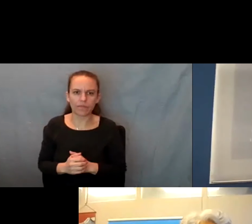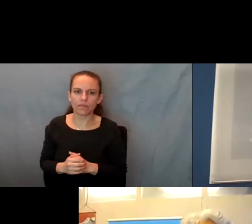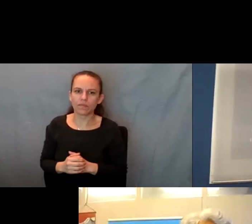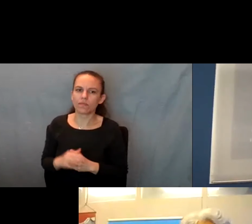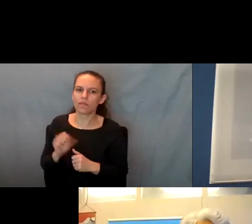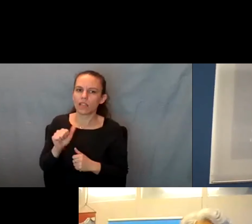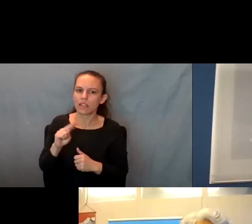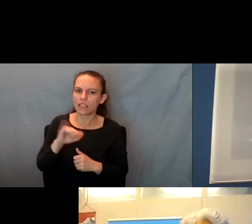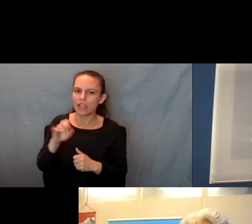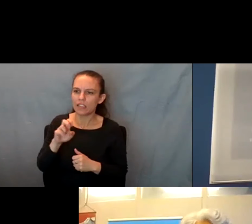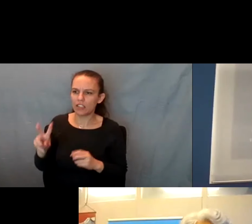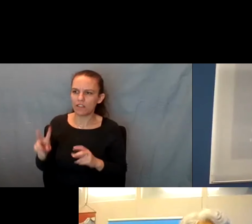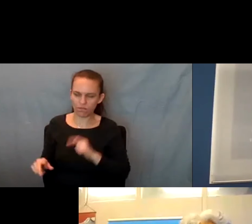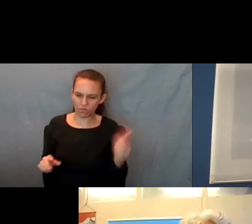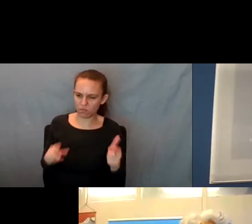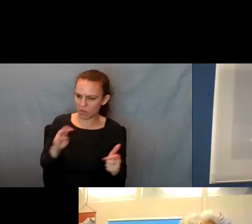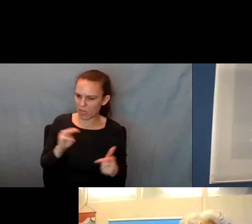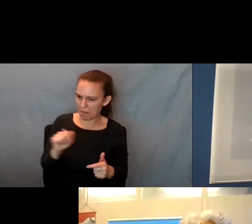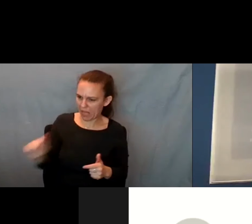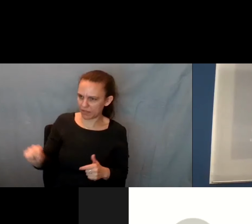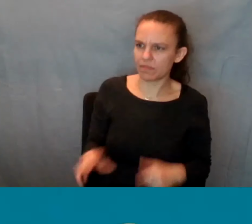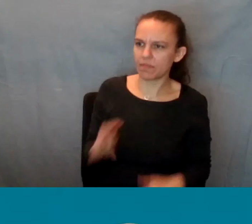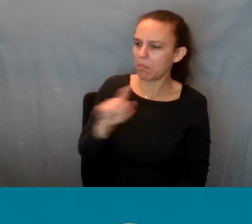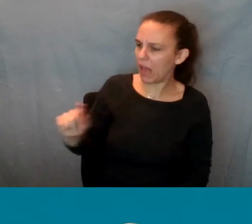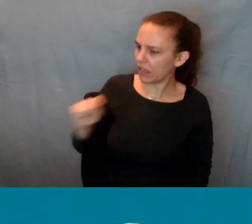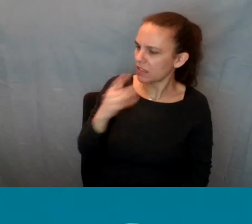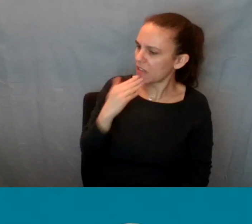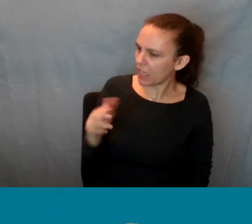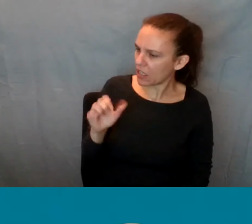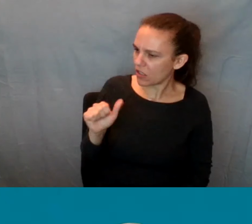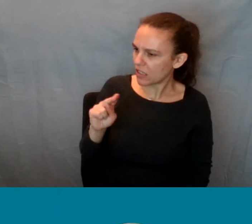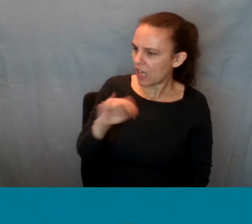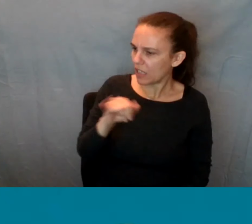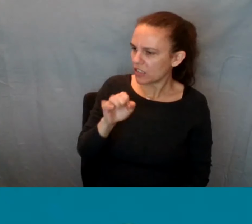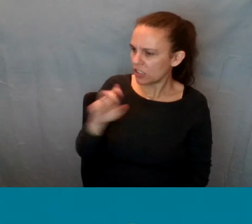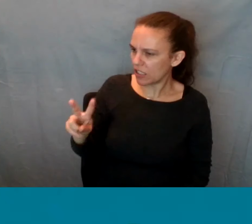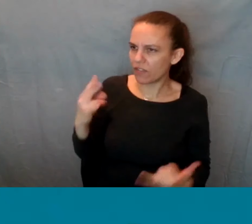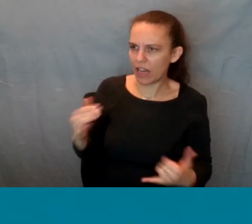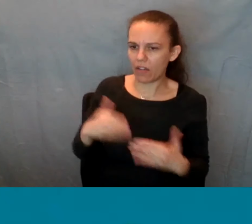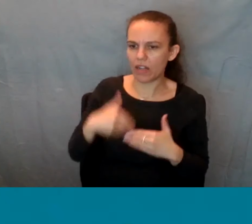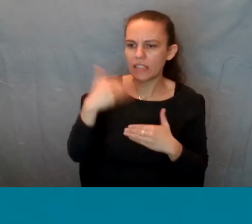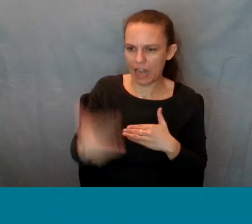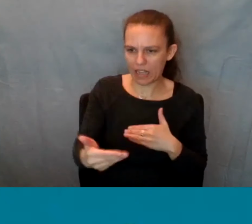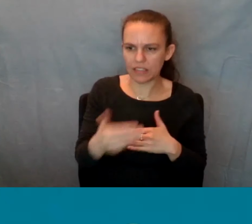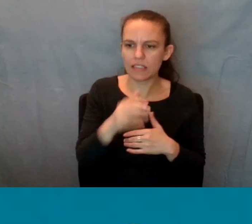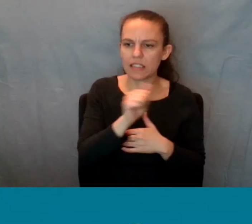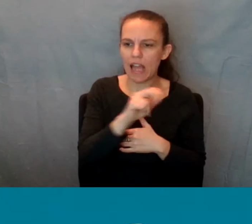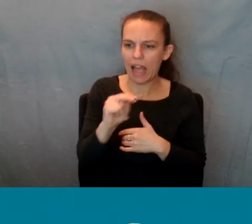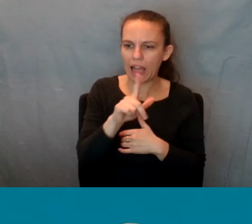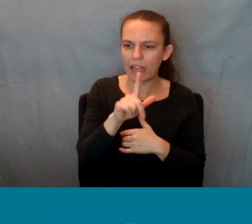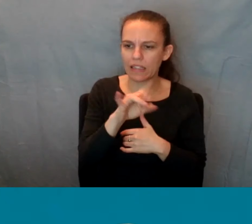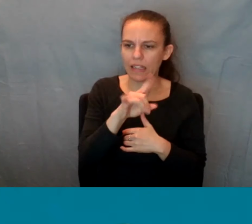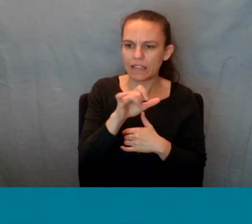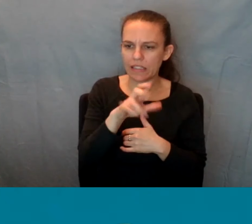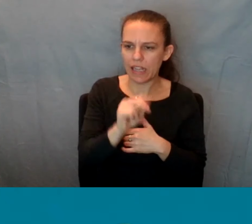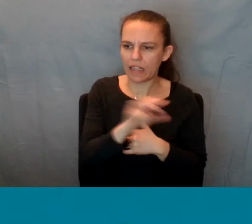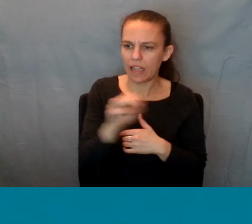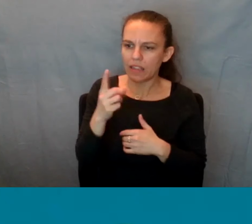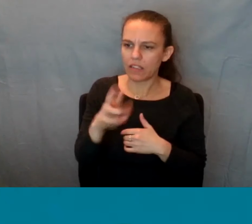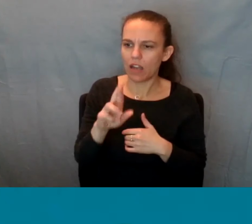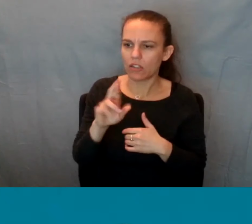our next set of presentations are from Dr. Anne Lindstrand, Dr. Richard Mihigo, and Sani Wendis.